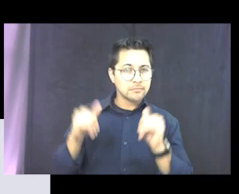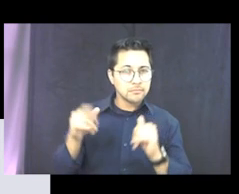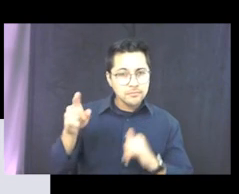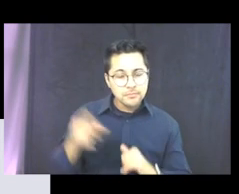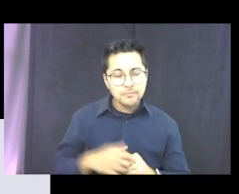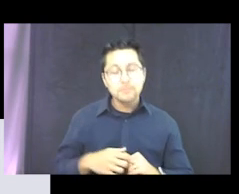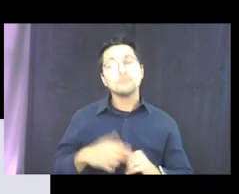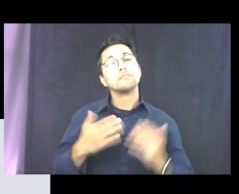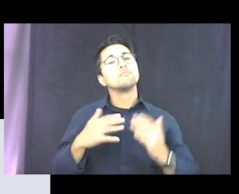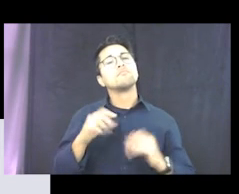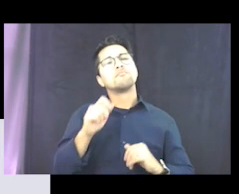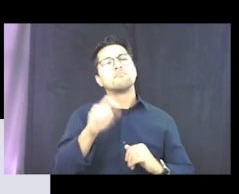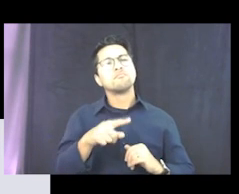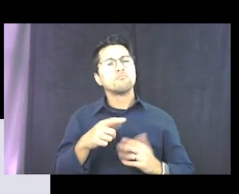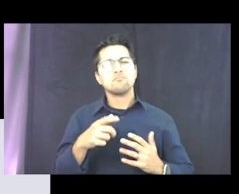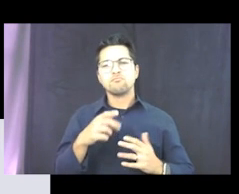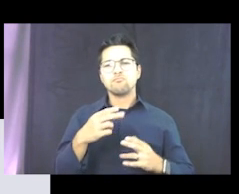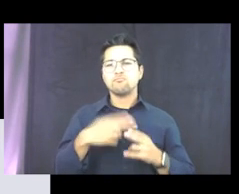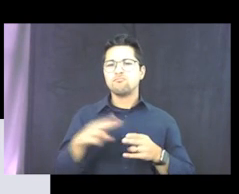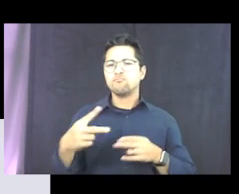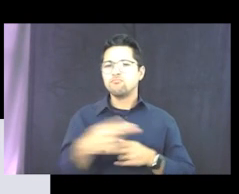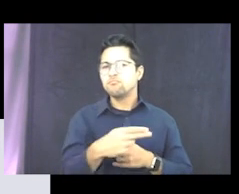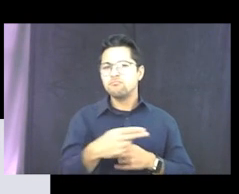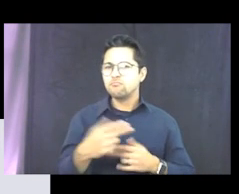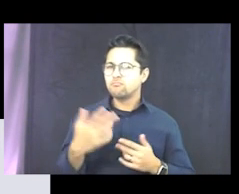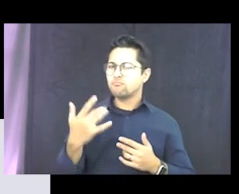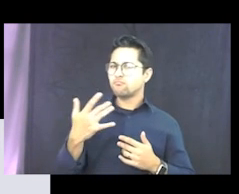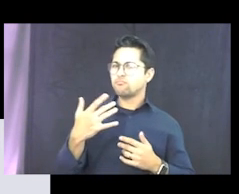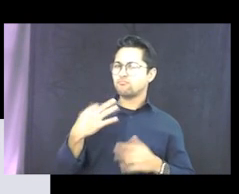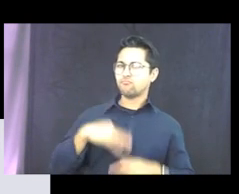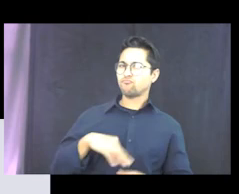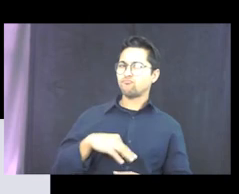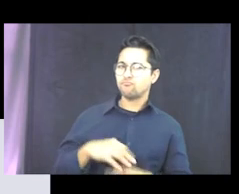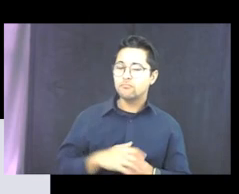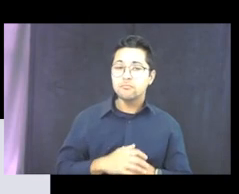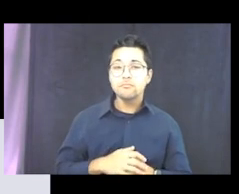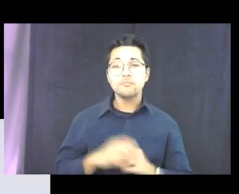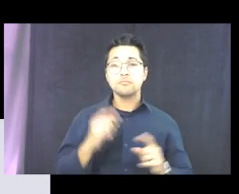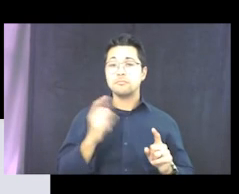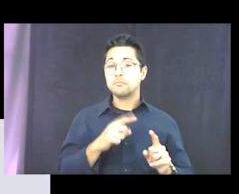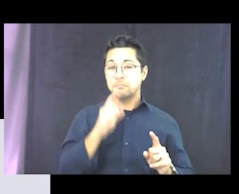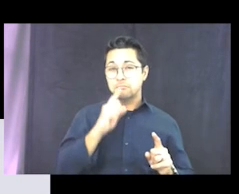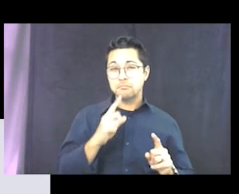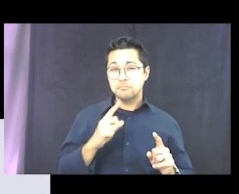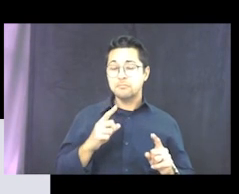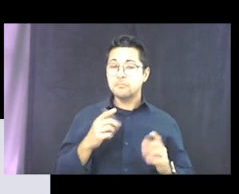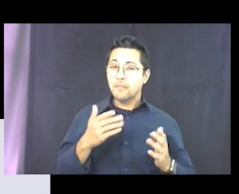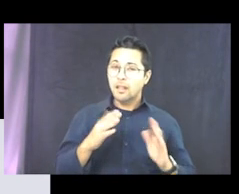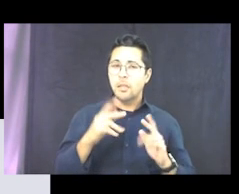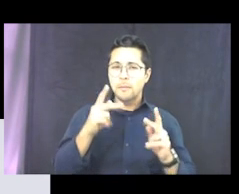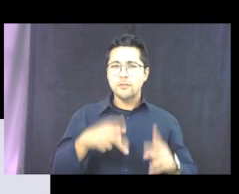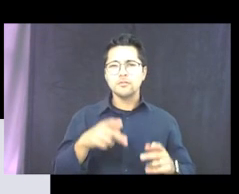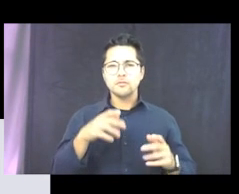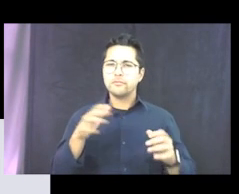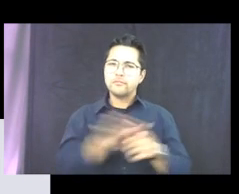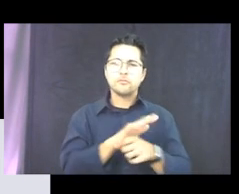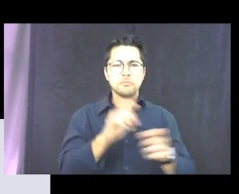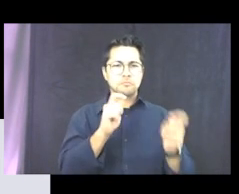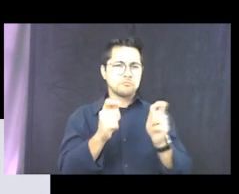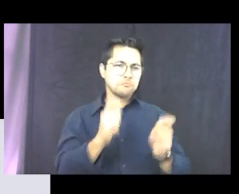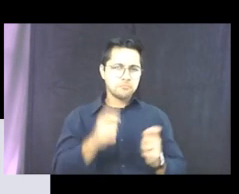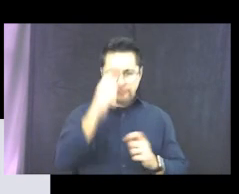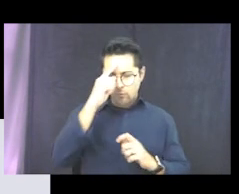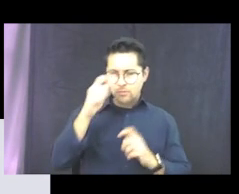You may be asking, what is Shortcuts and why is it so useful? Shortcuts truly allow the user complete customization of